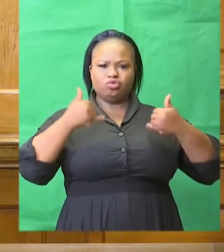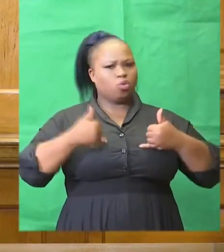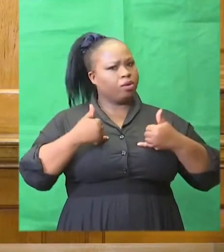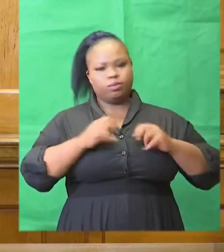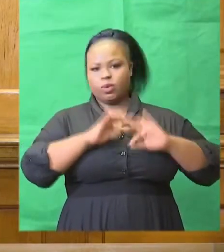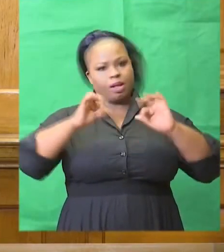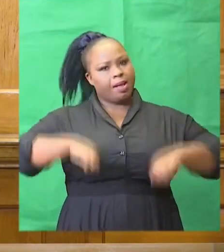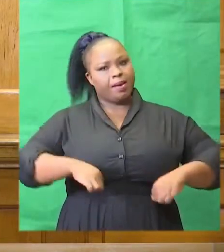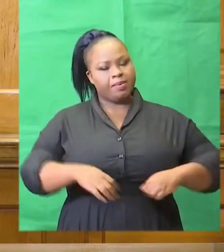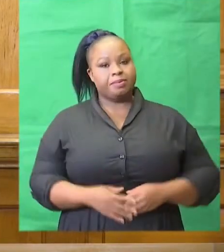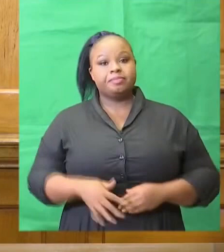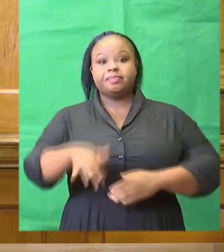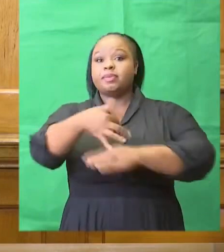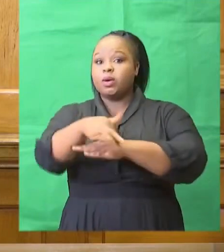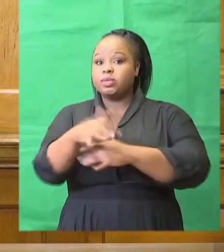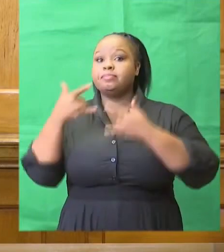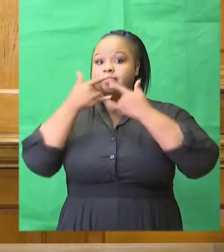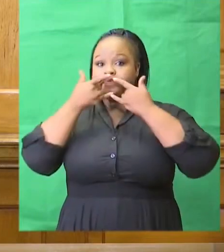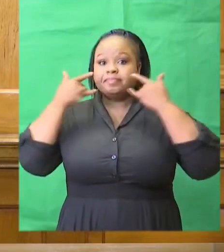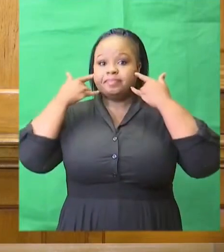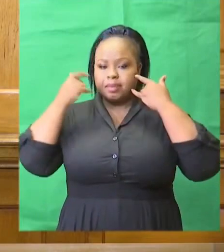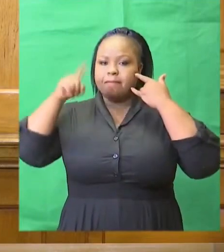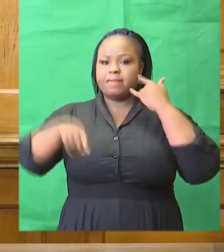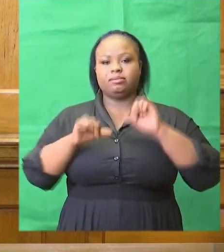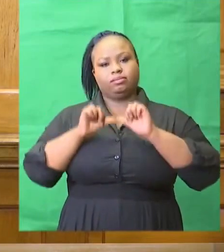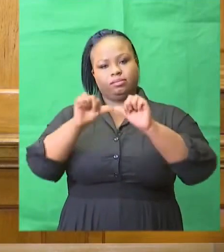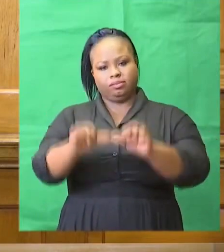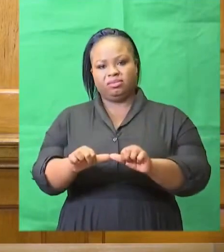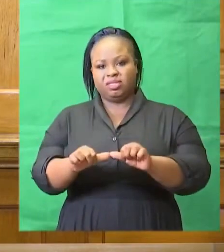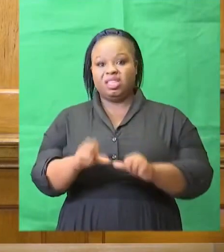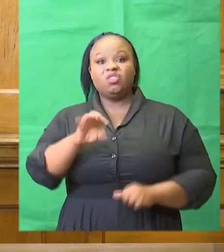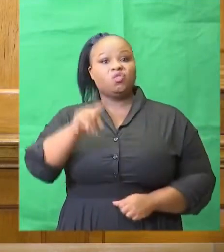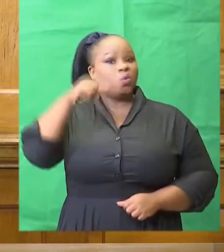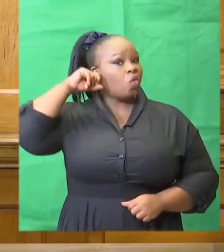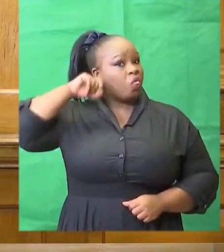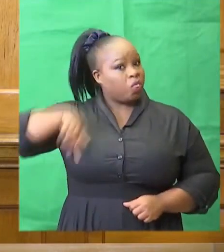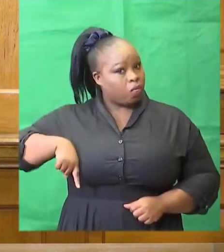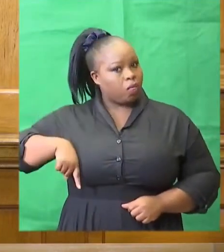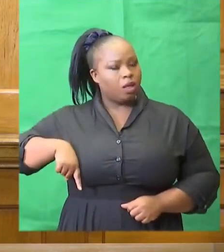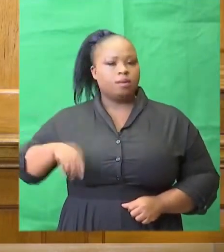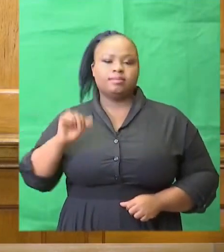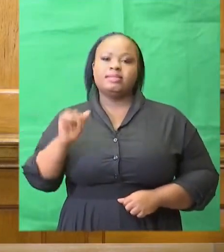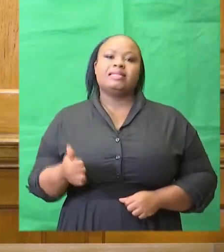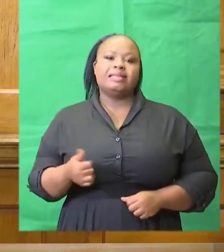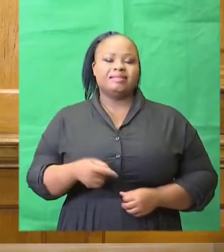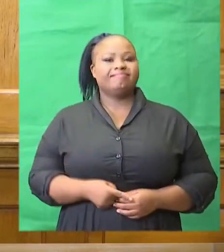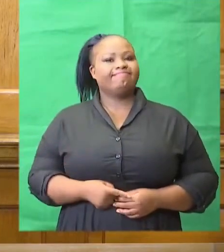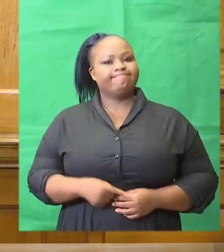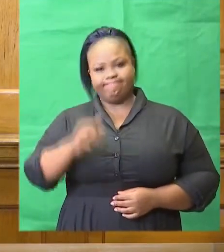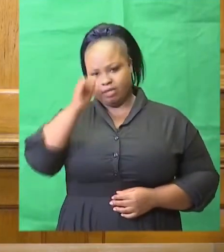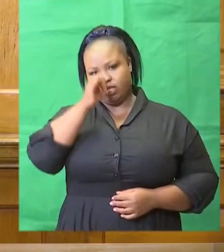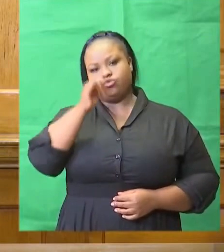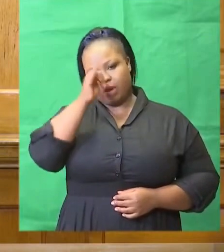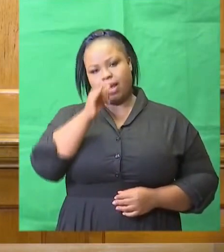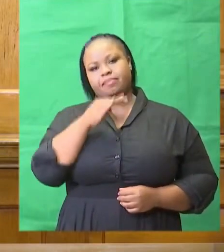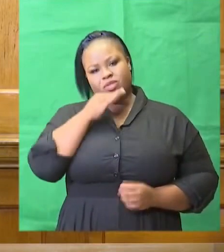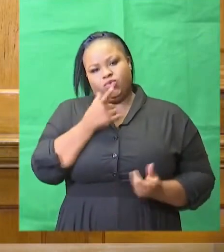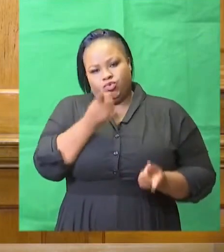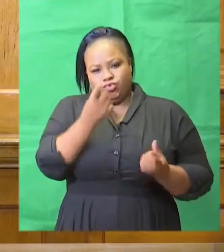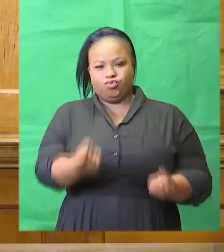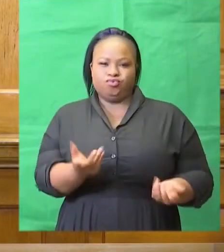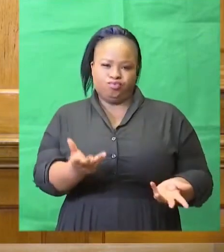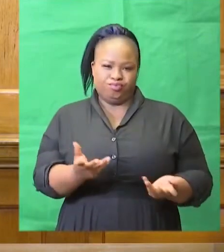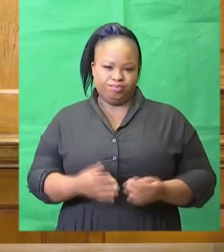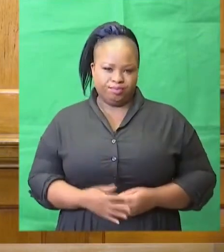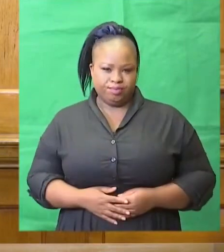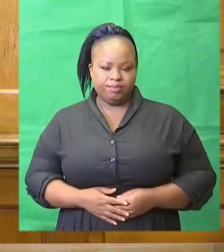public places is mandatory, and failure to wear a mask when required remains a criminal offense.